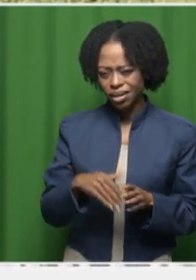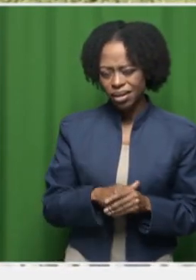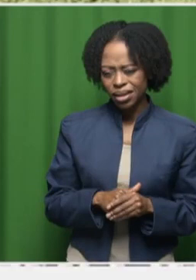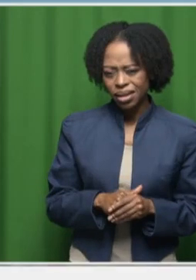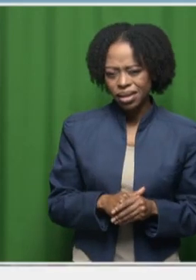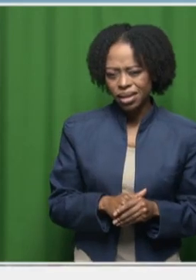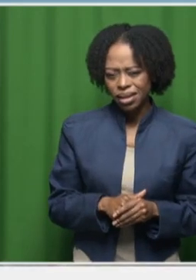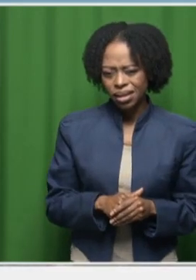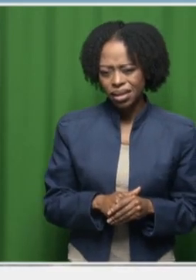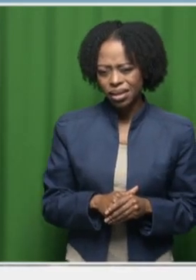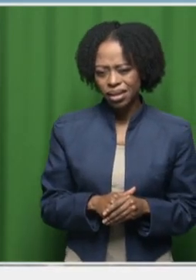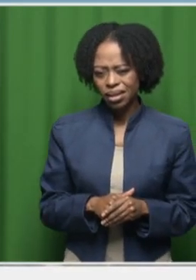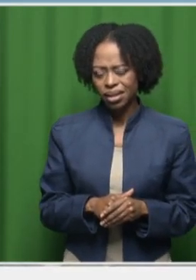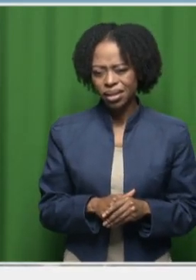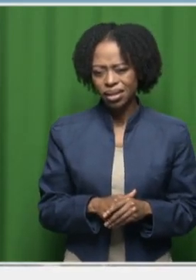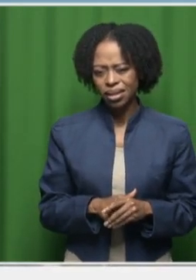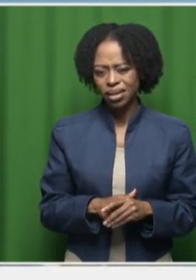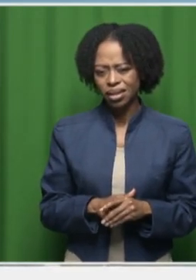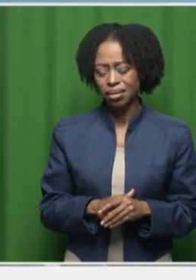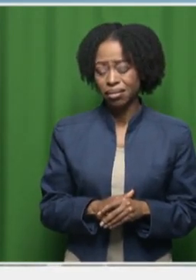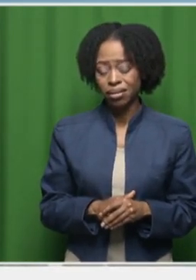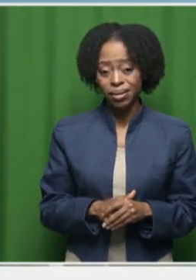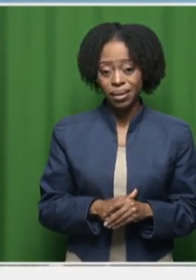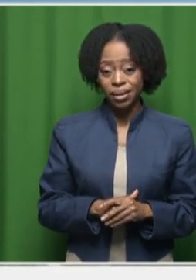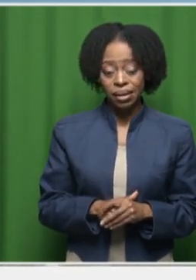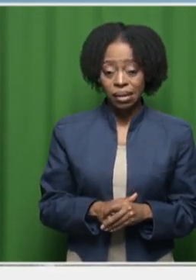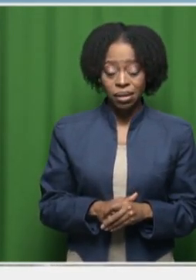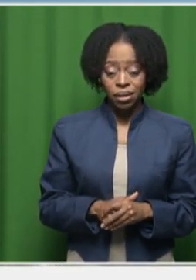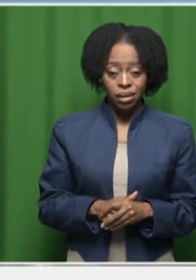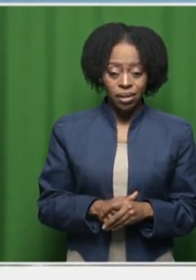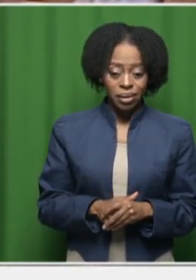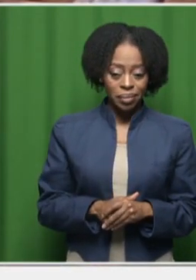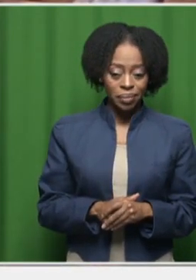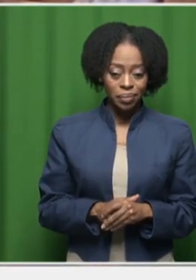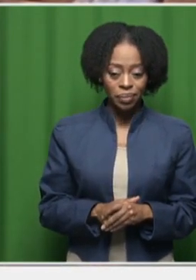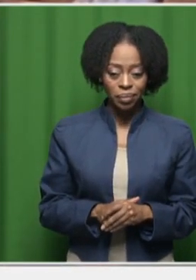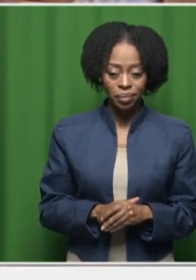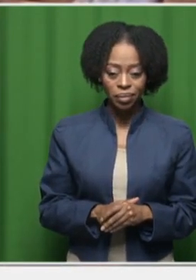issues, nefarious influences and other such type things.